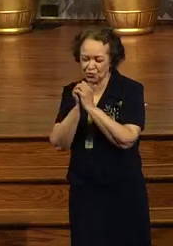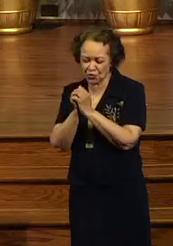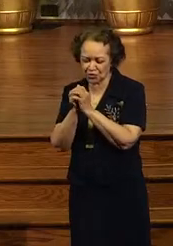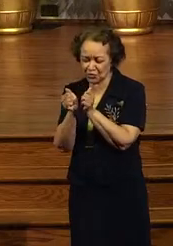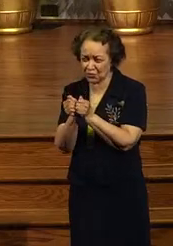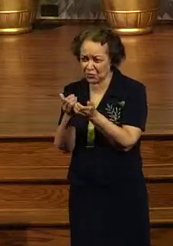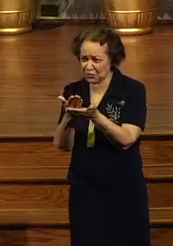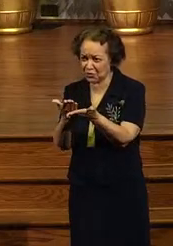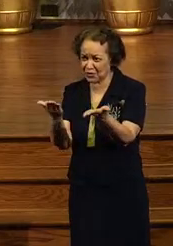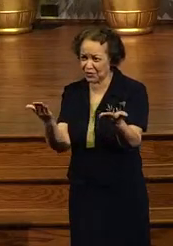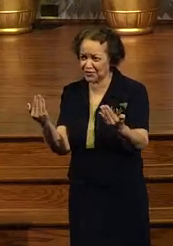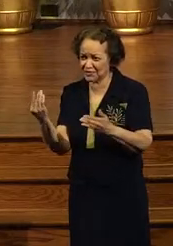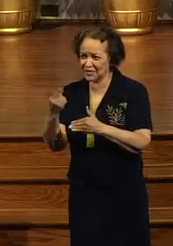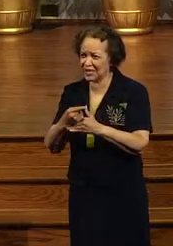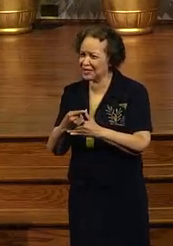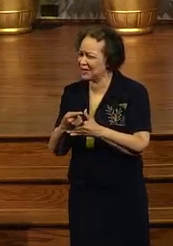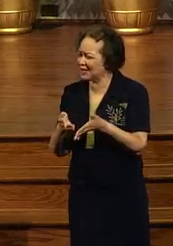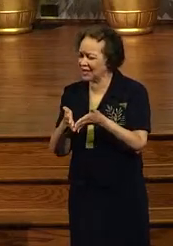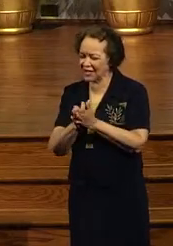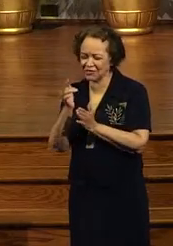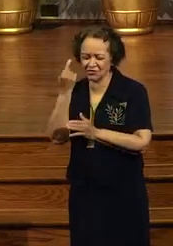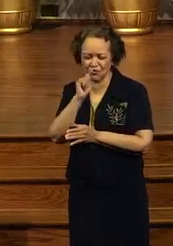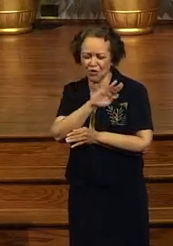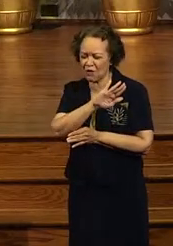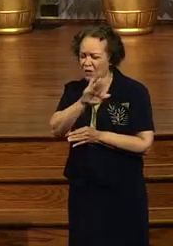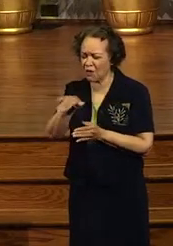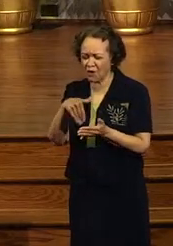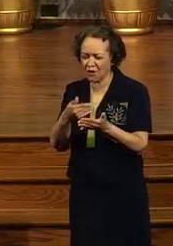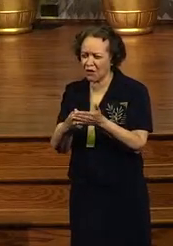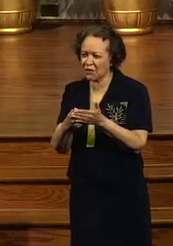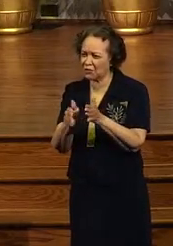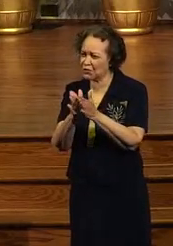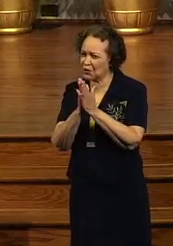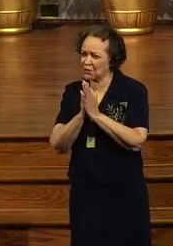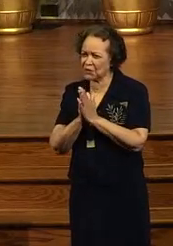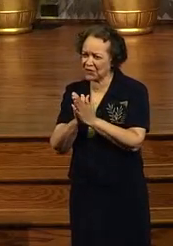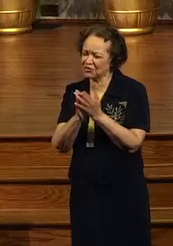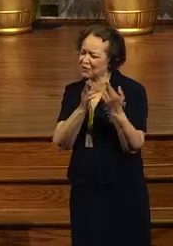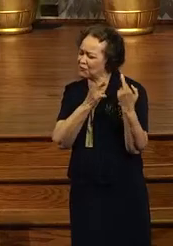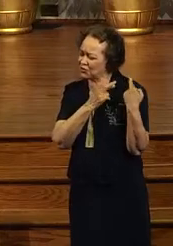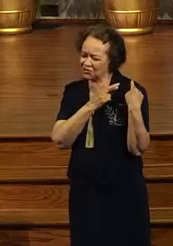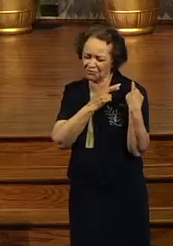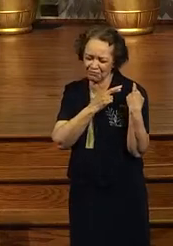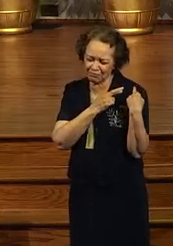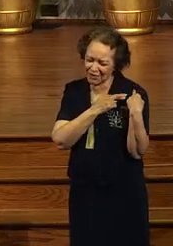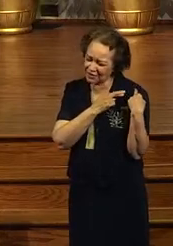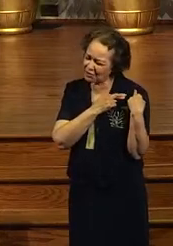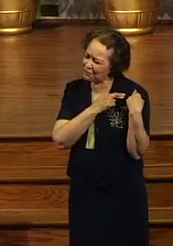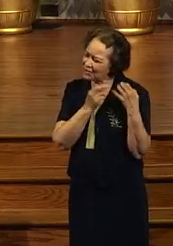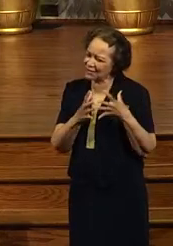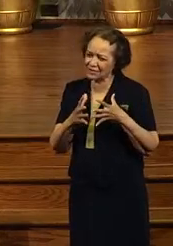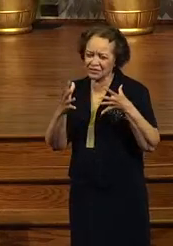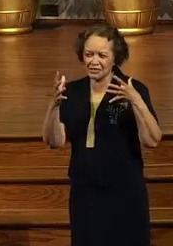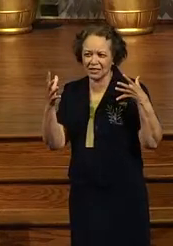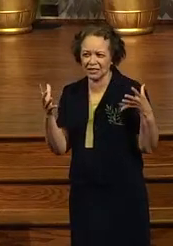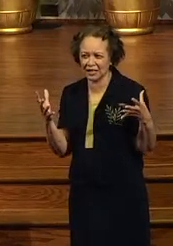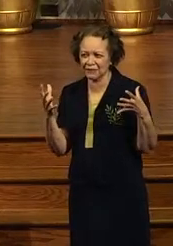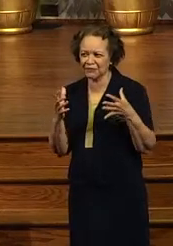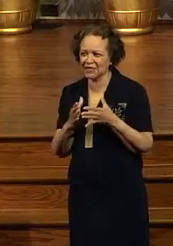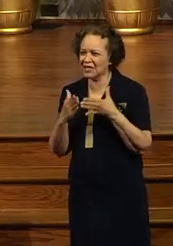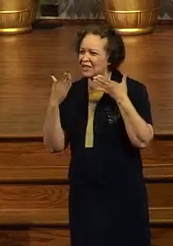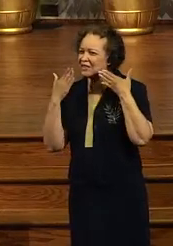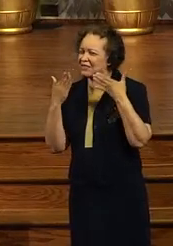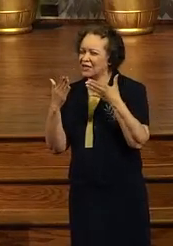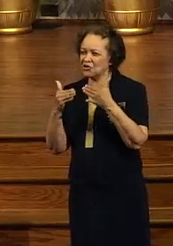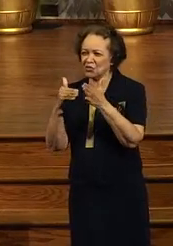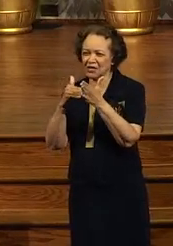today. I ask for your prayers as I embark on this journey, because my responsibility is great and it is high, and I don't take it lightly. But thank you